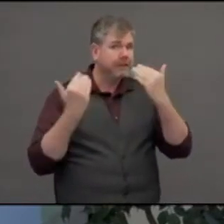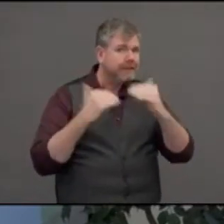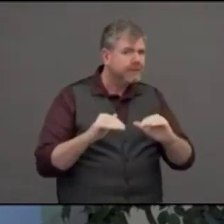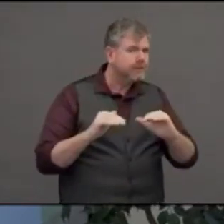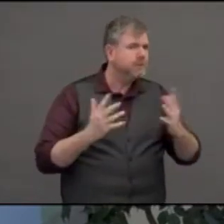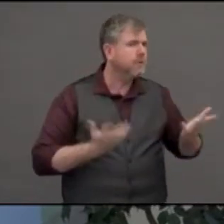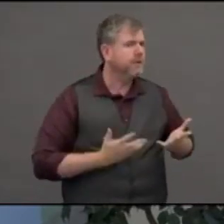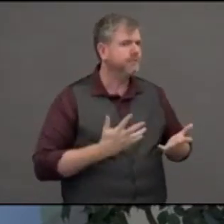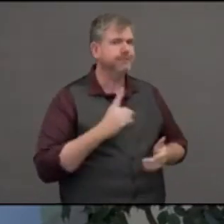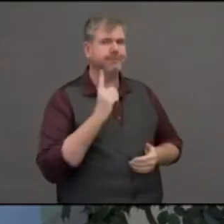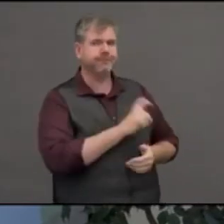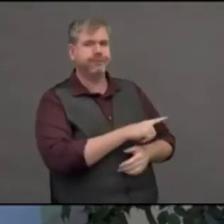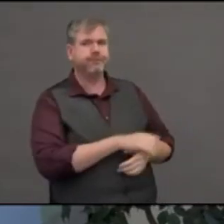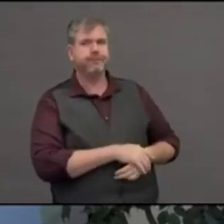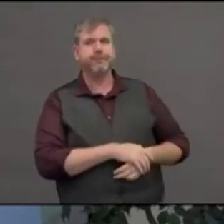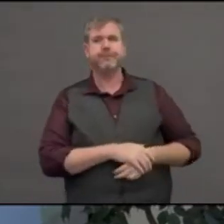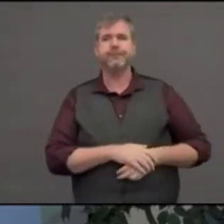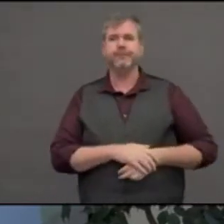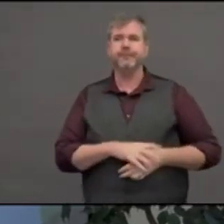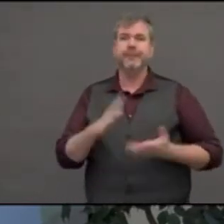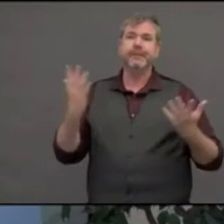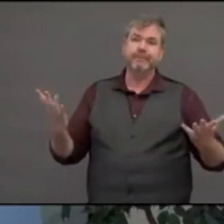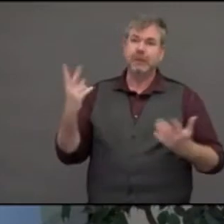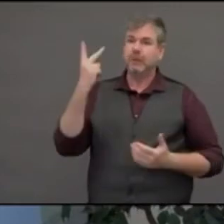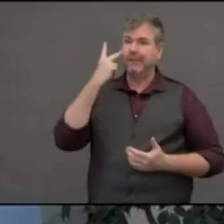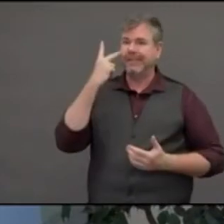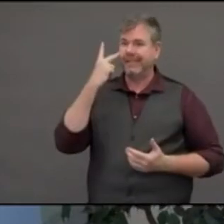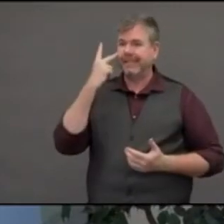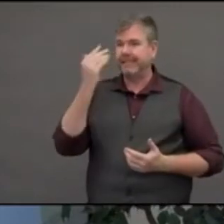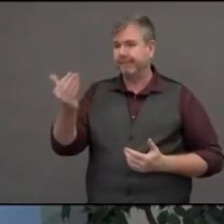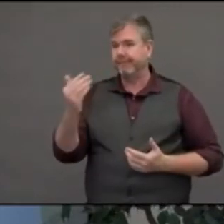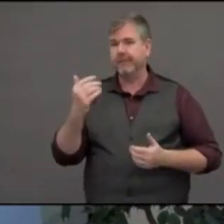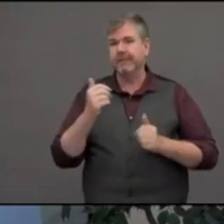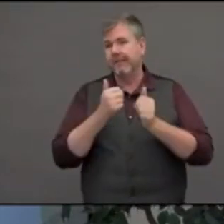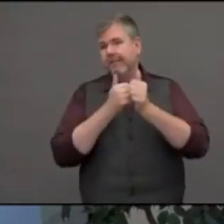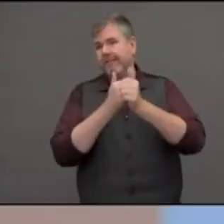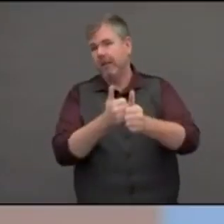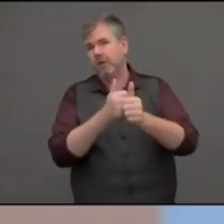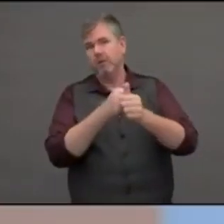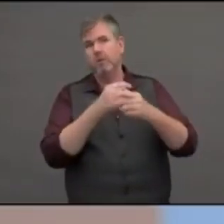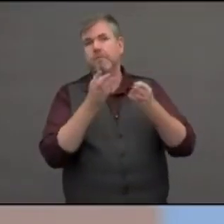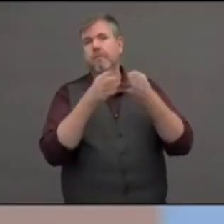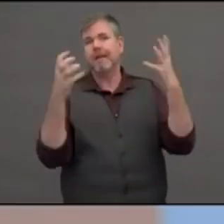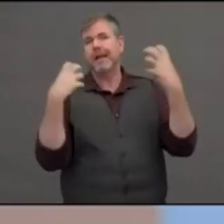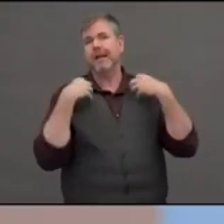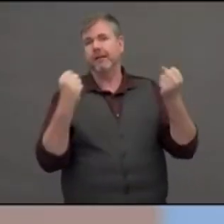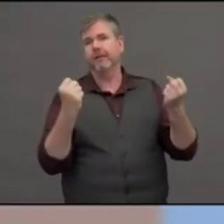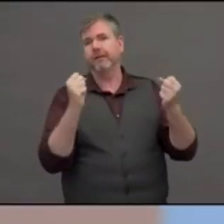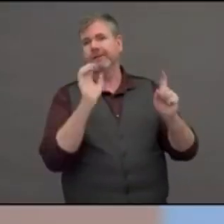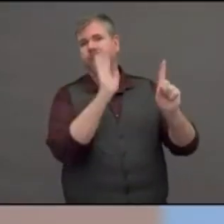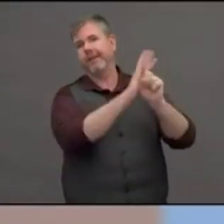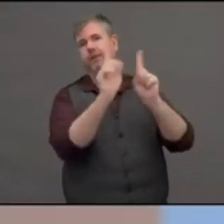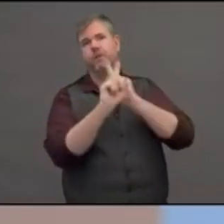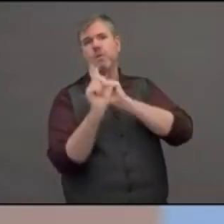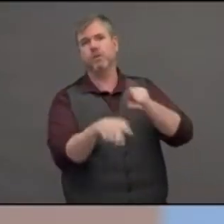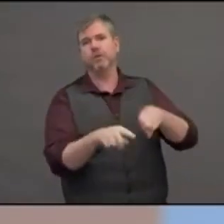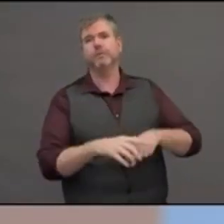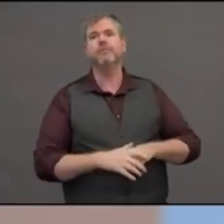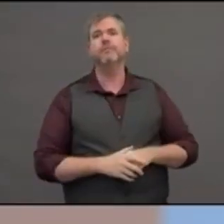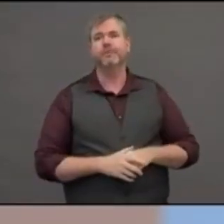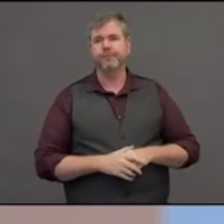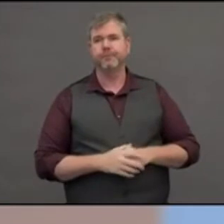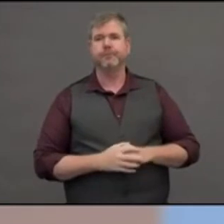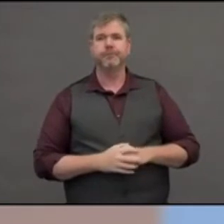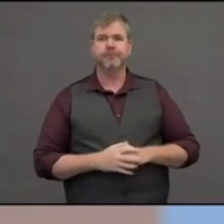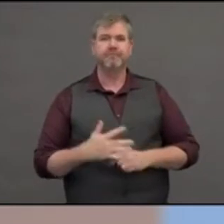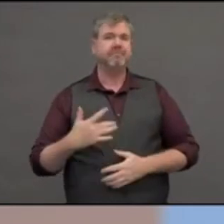of the coming weeks, and we'll follow Public Health Department's directives. I anticipate that the protocols that we've established will